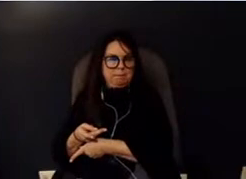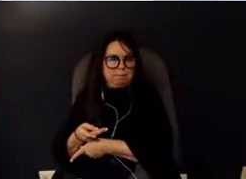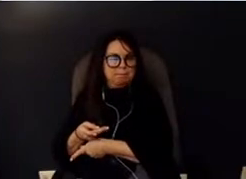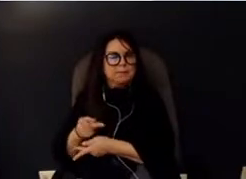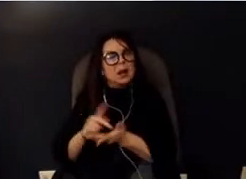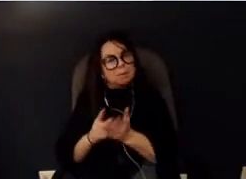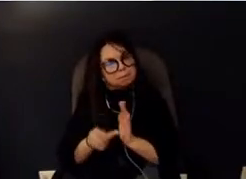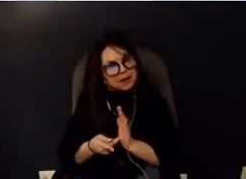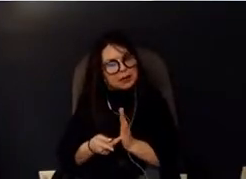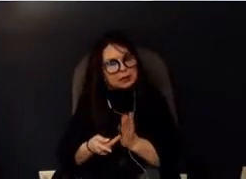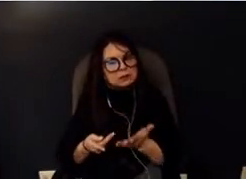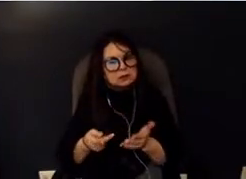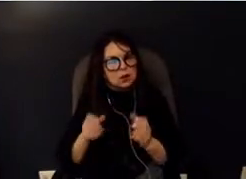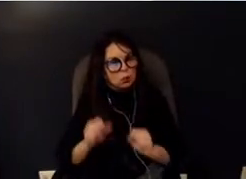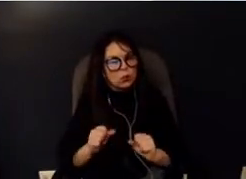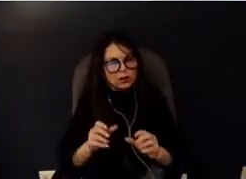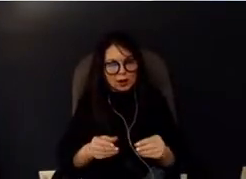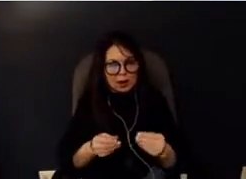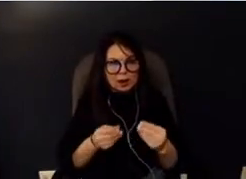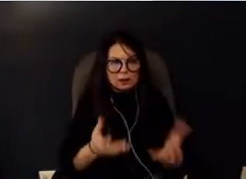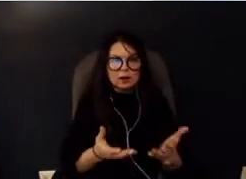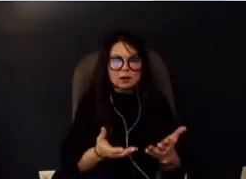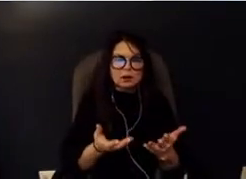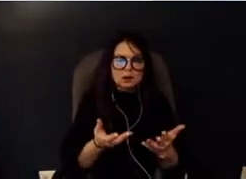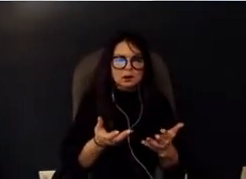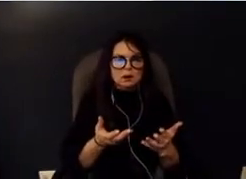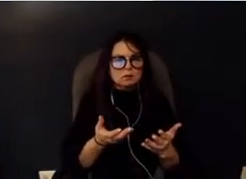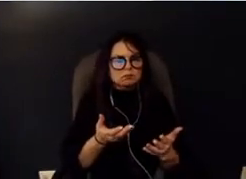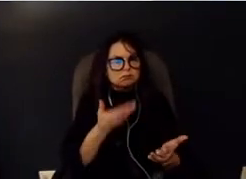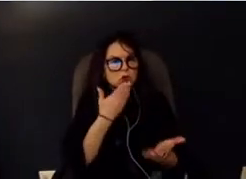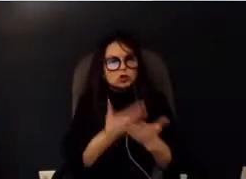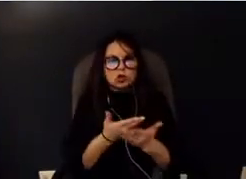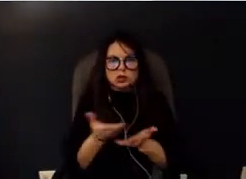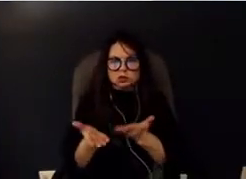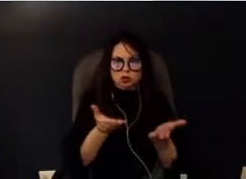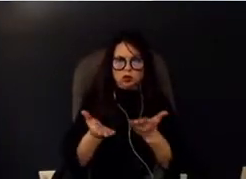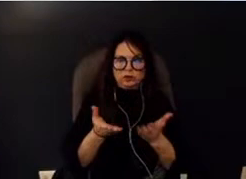comparable services in Minneapolis.